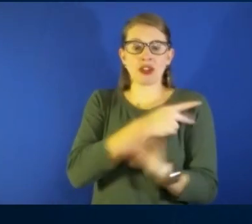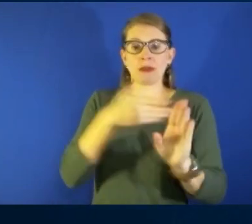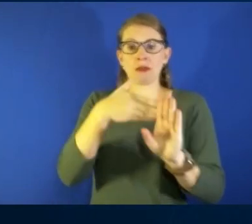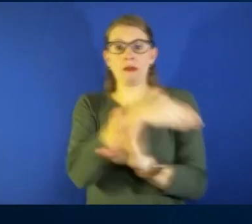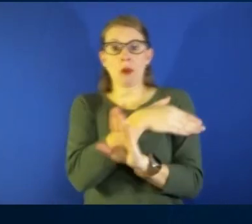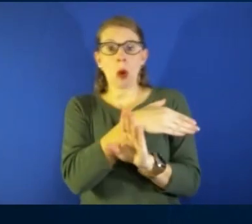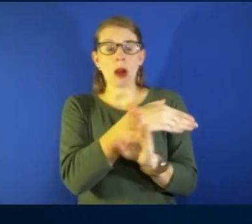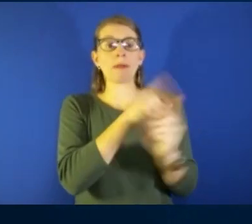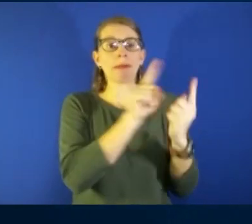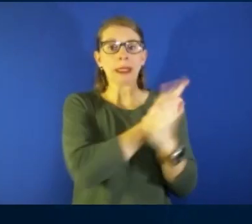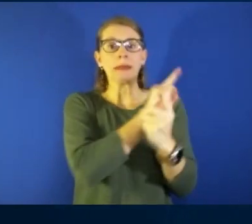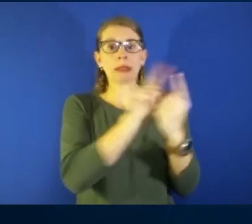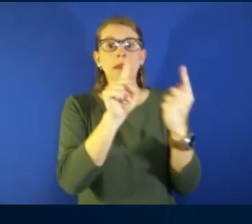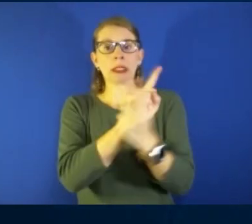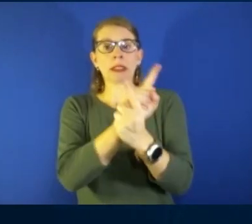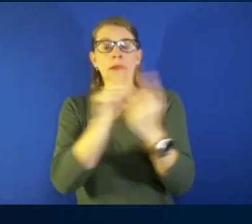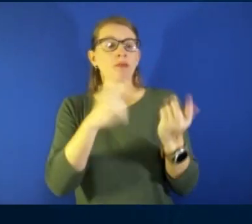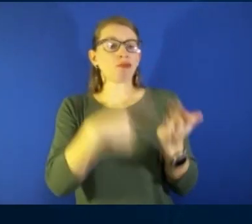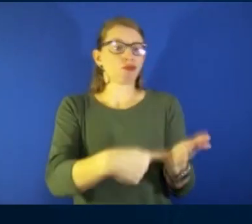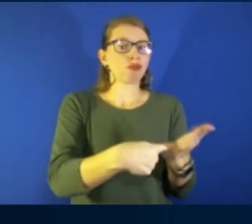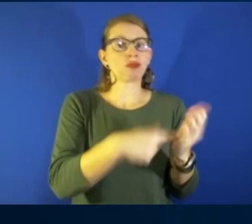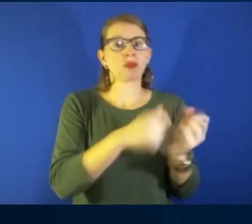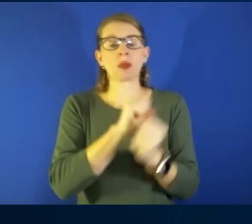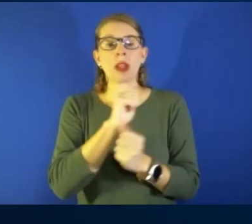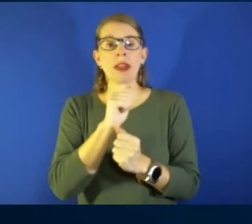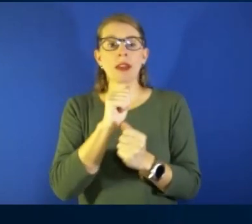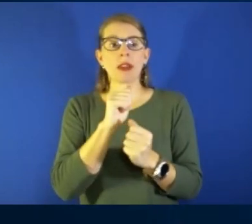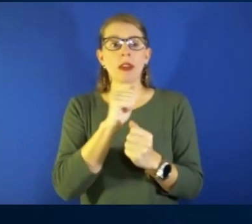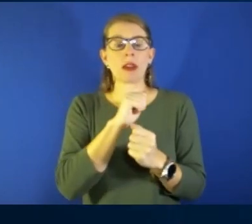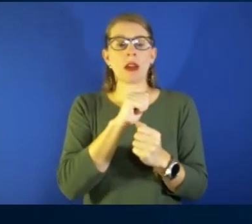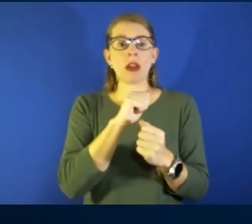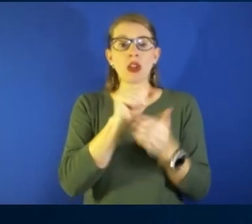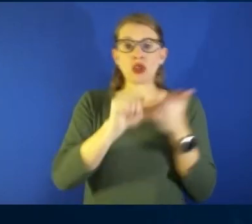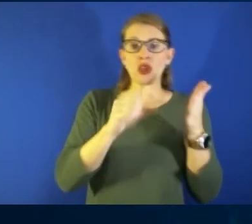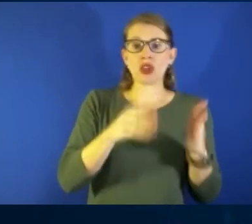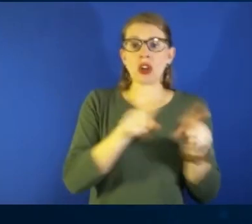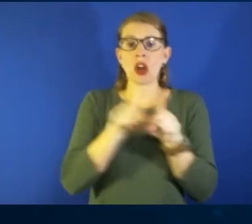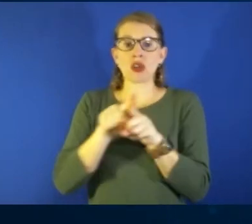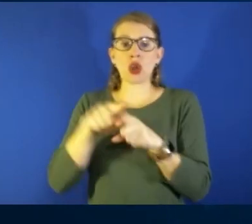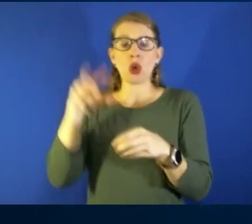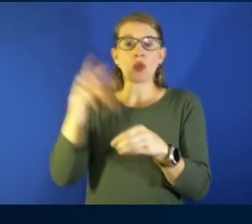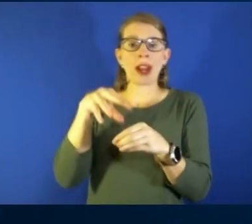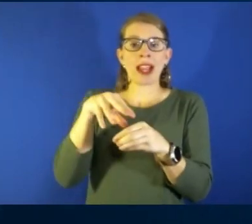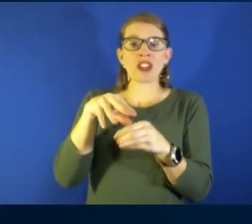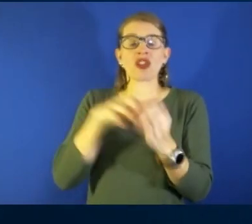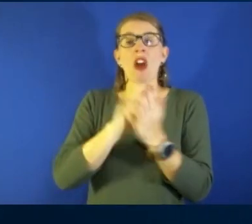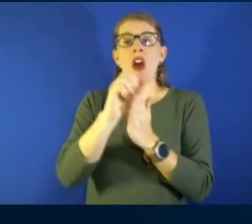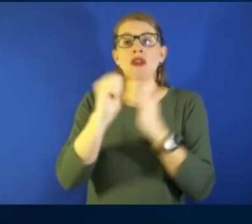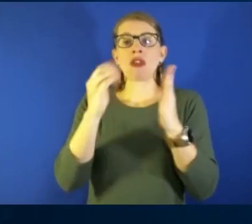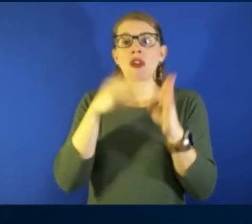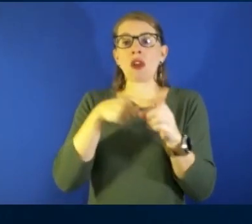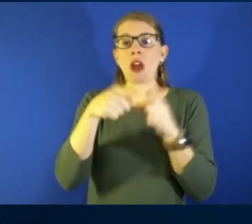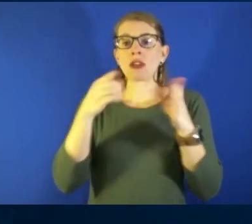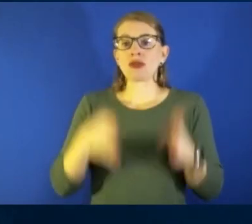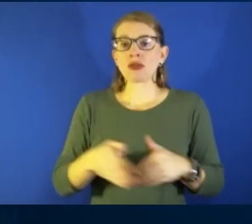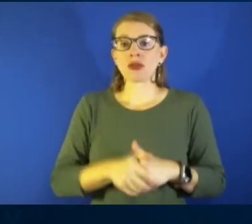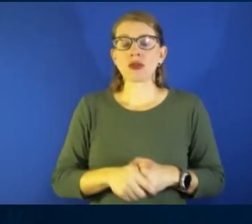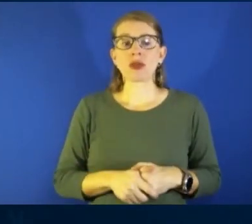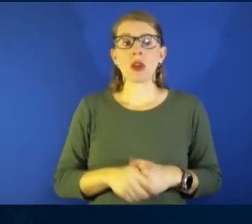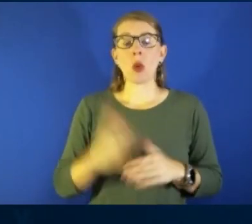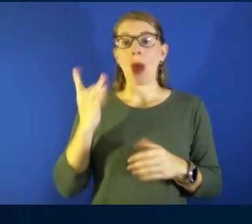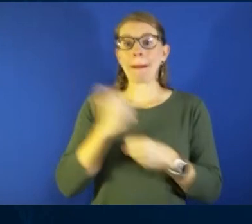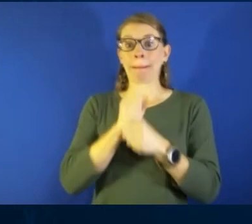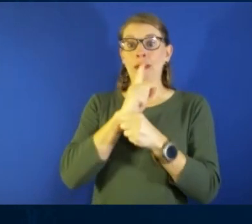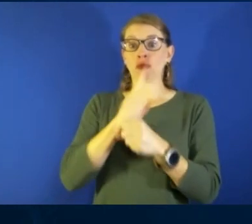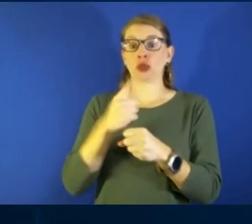that we have consultations with both surgeon and radiation oncologist, so that we are very sure that we are selecting